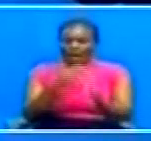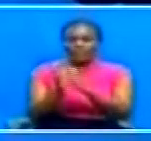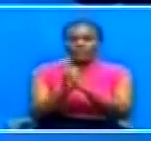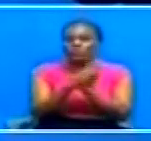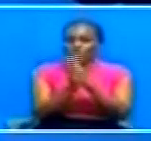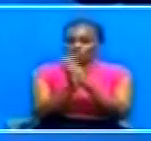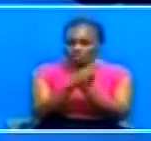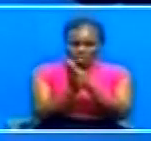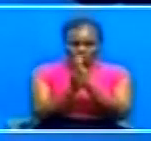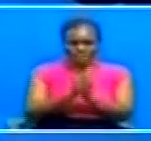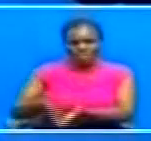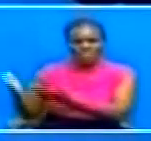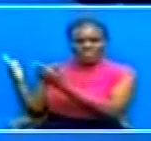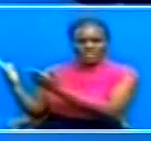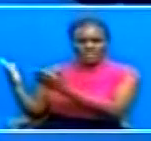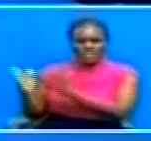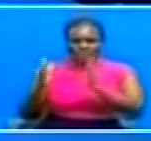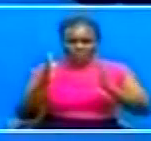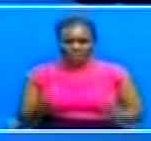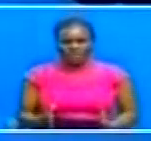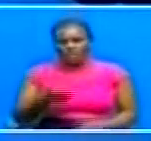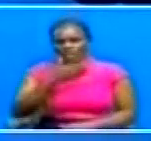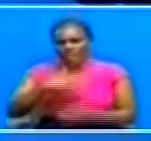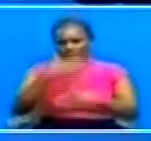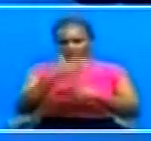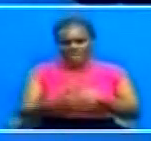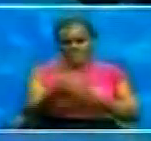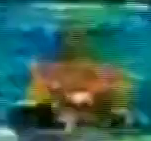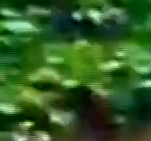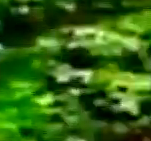story of this farmer on the next frontier.